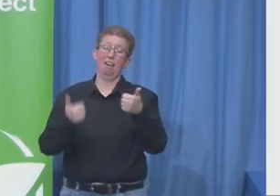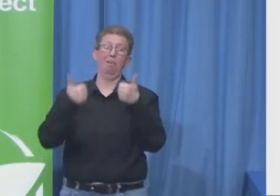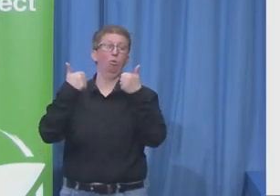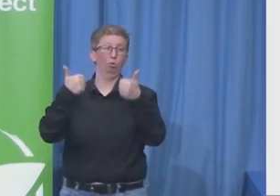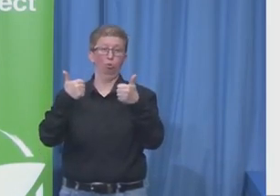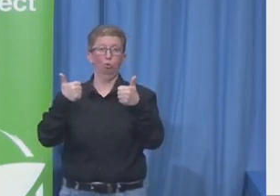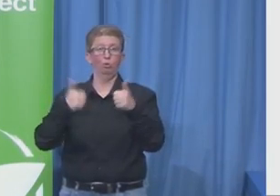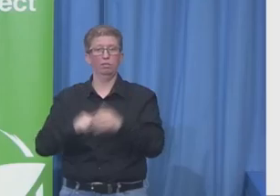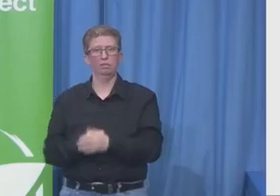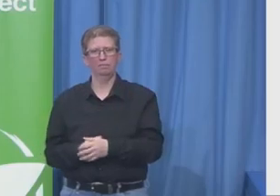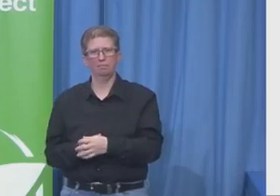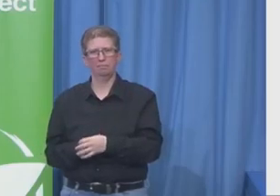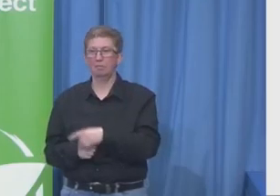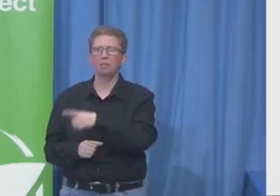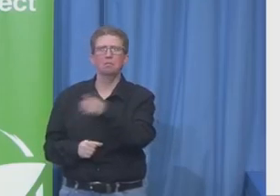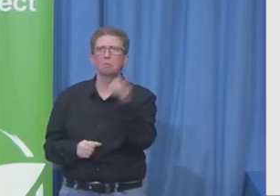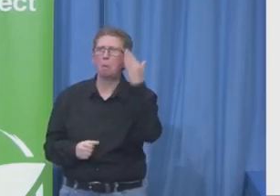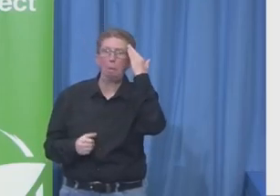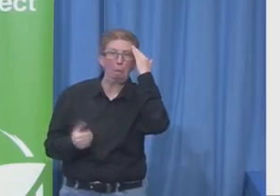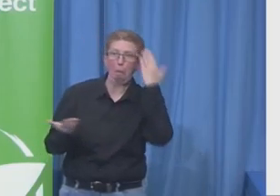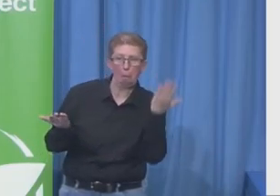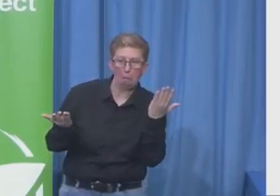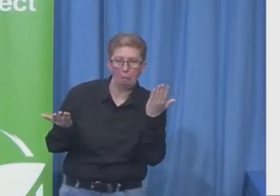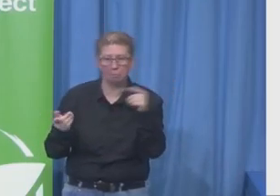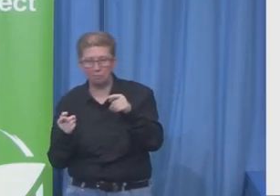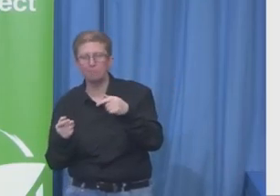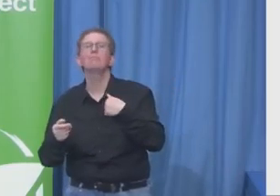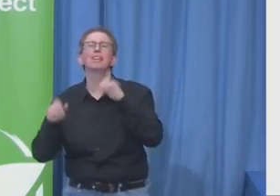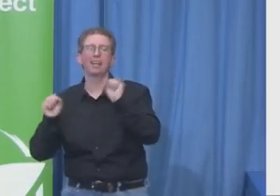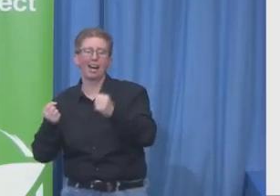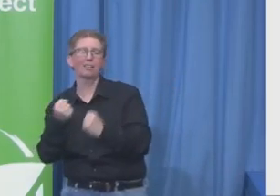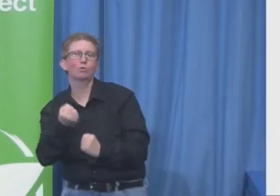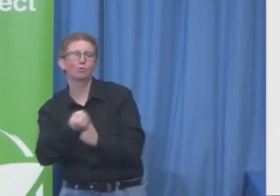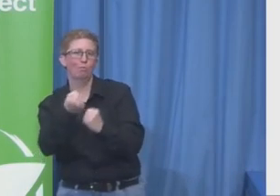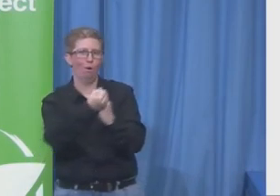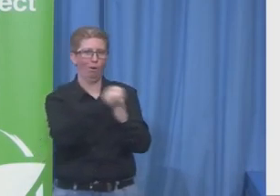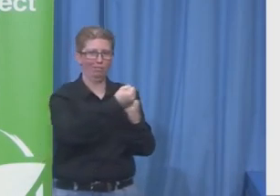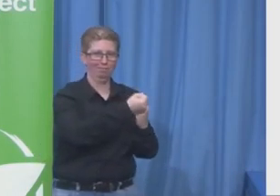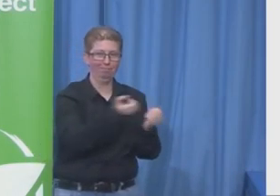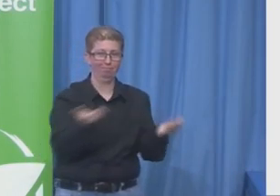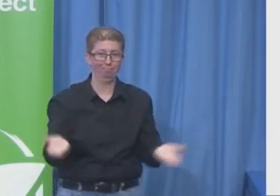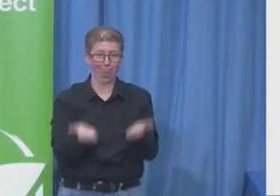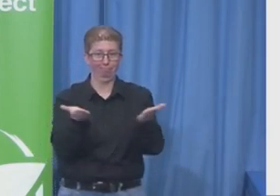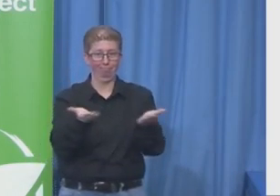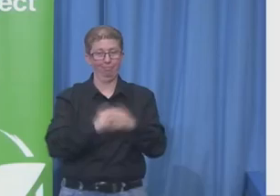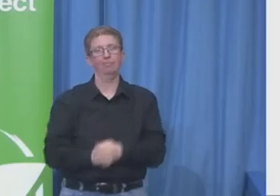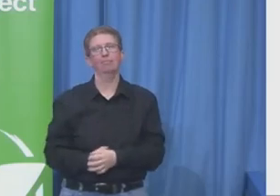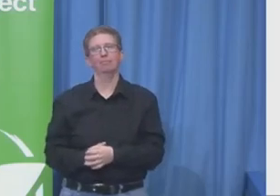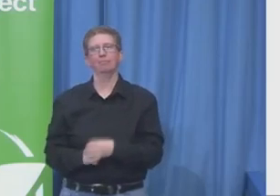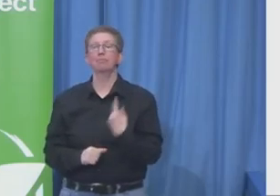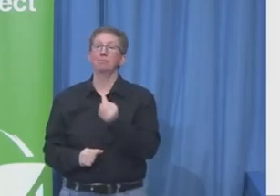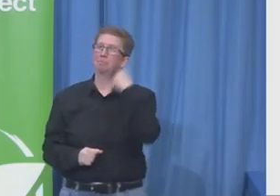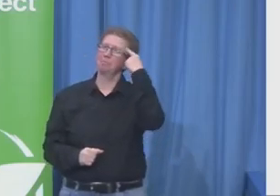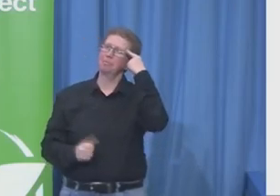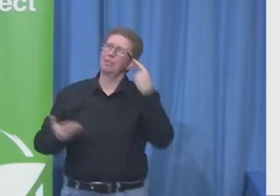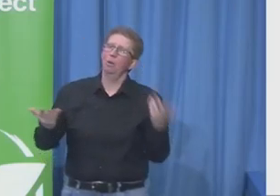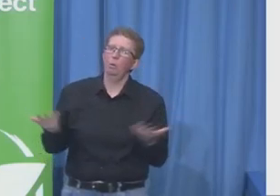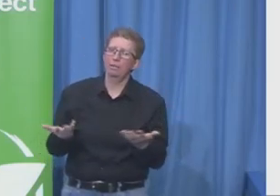feel like having a framework that explores that and articulates what our thinking is, and then sharing within that framework some